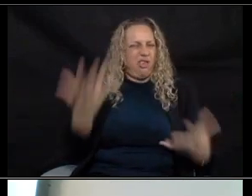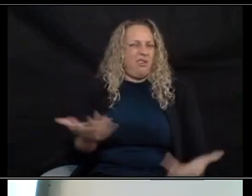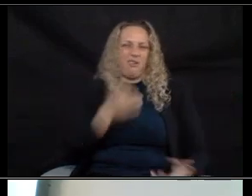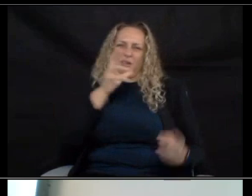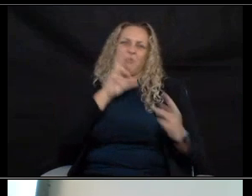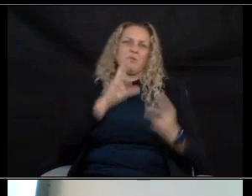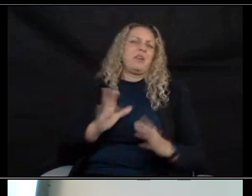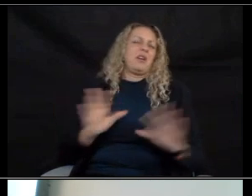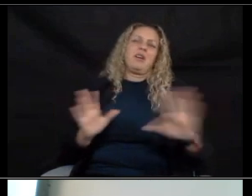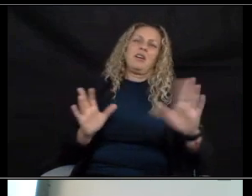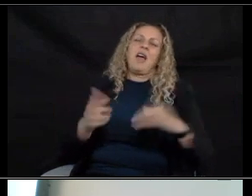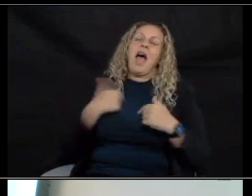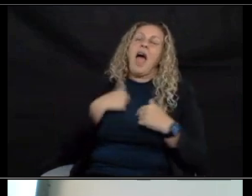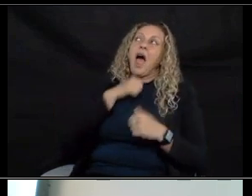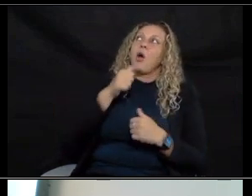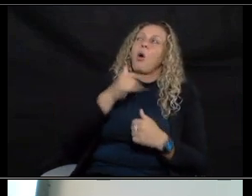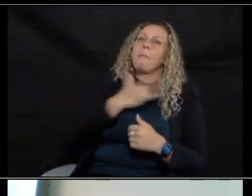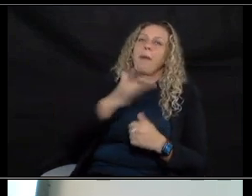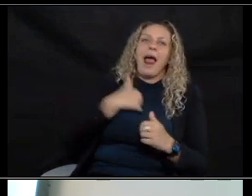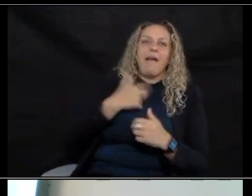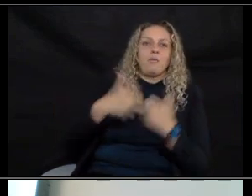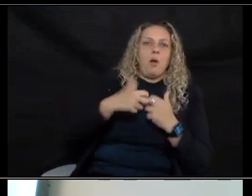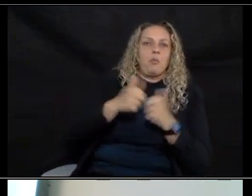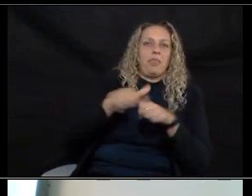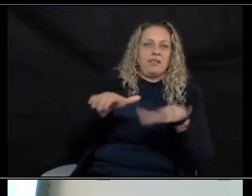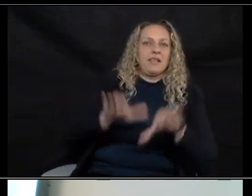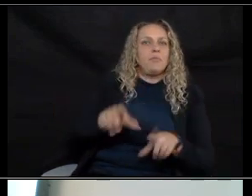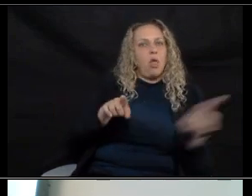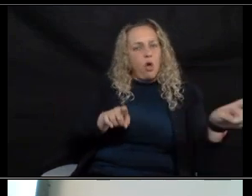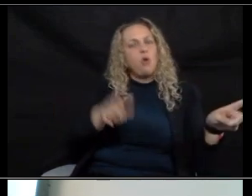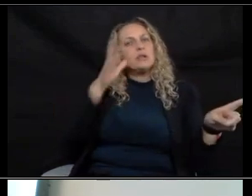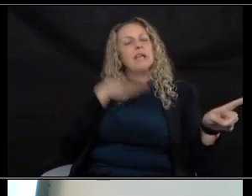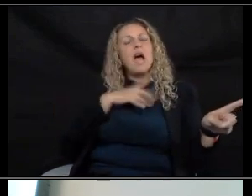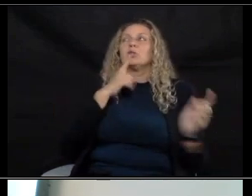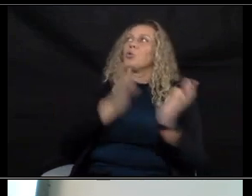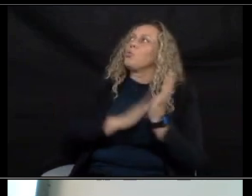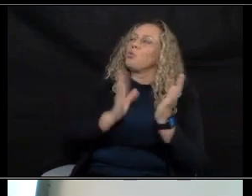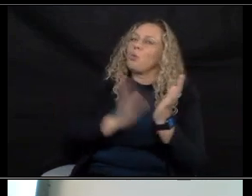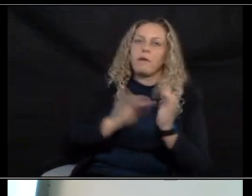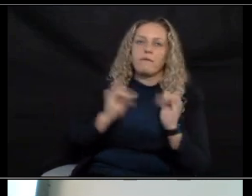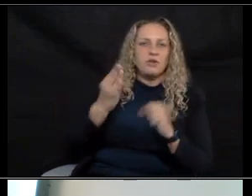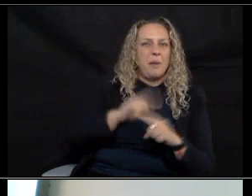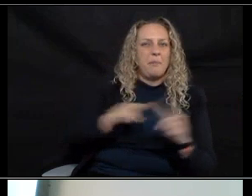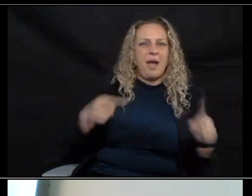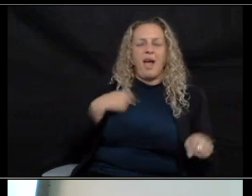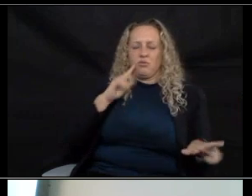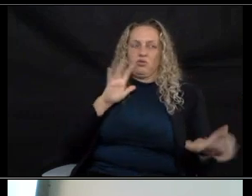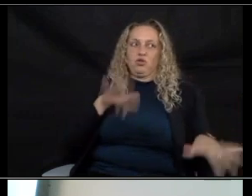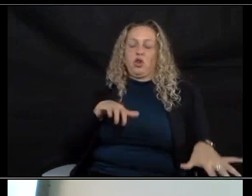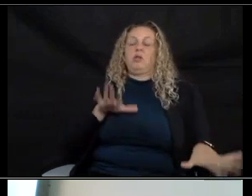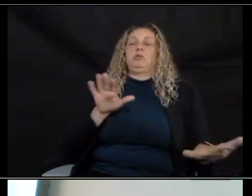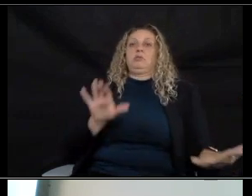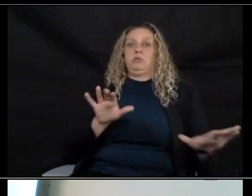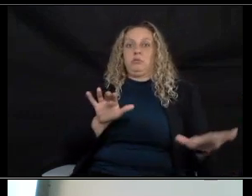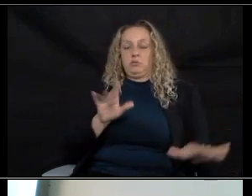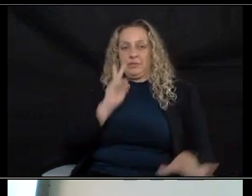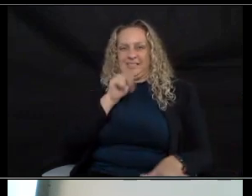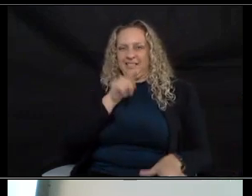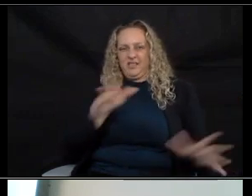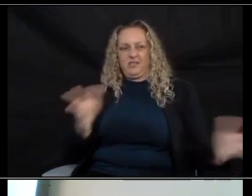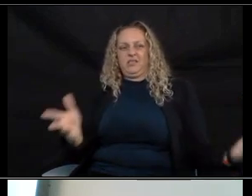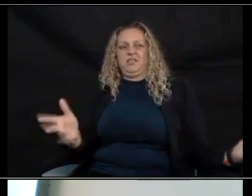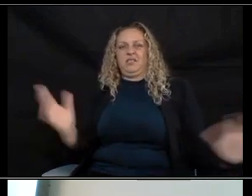I never normally have a problem with the cemetery. I think those guys do a fabulous job, but I was surprised and shocked to see the state of